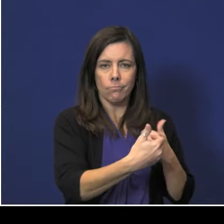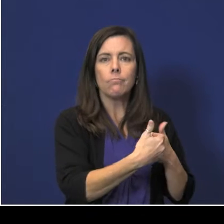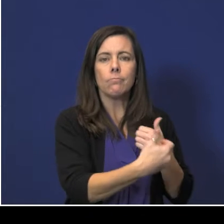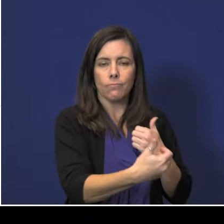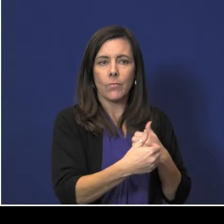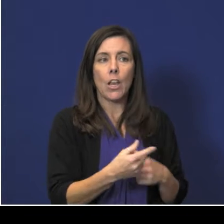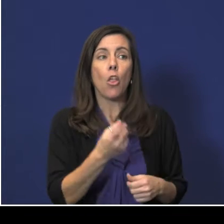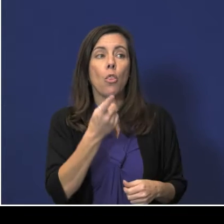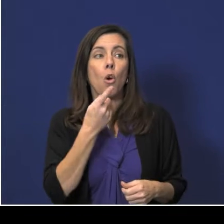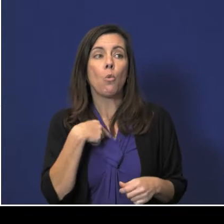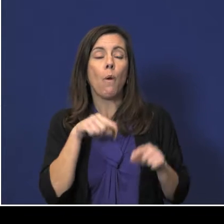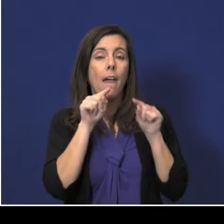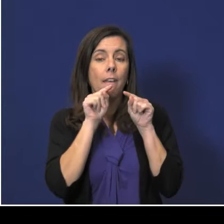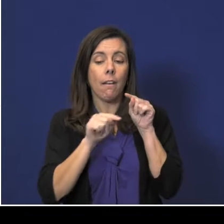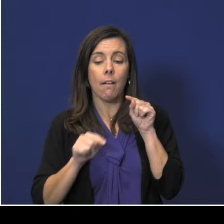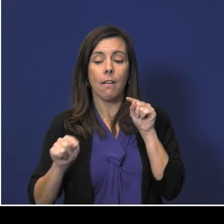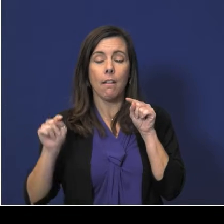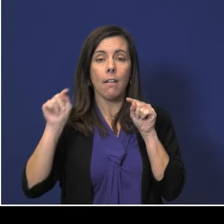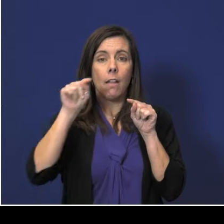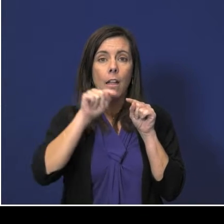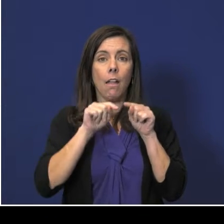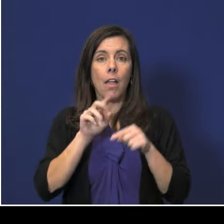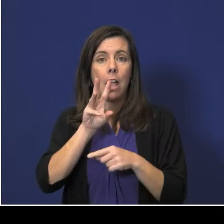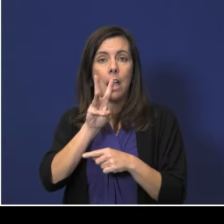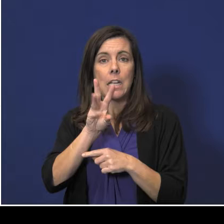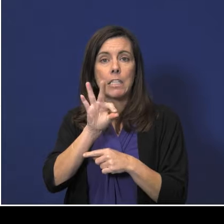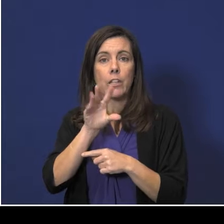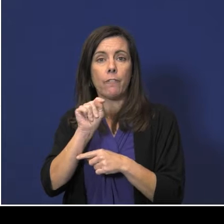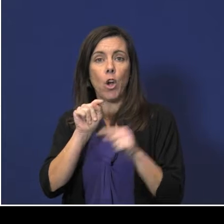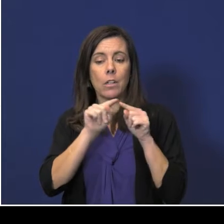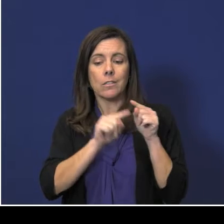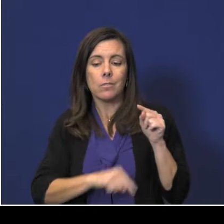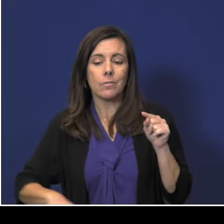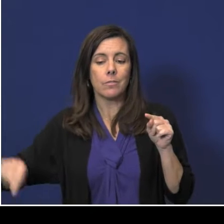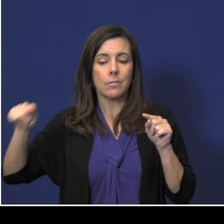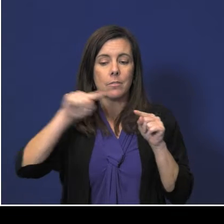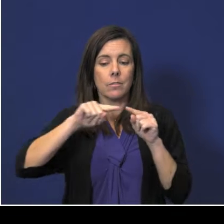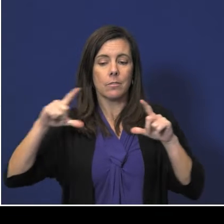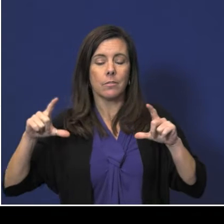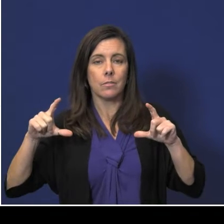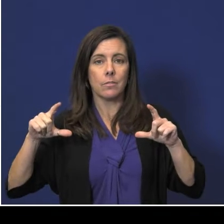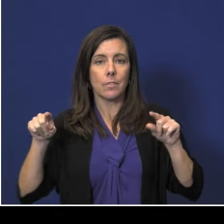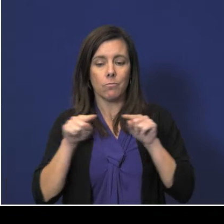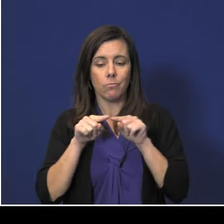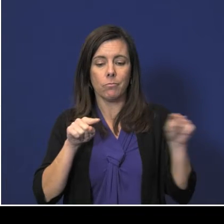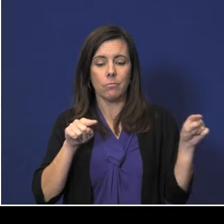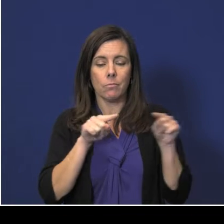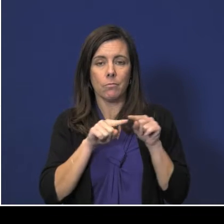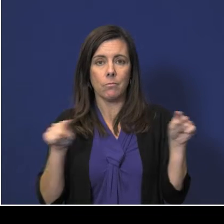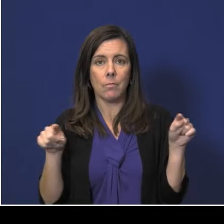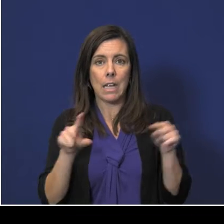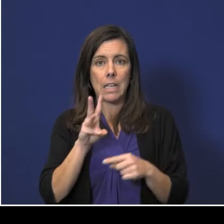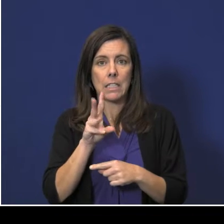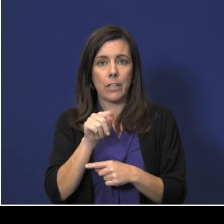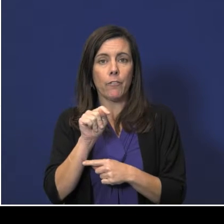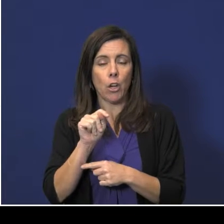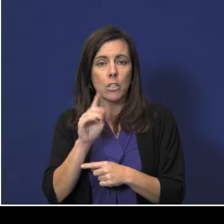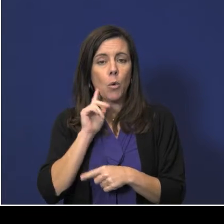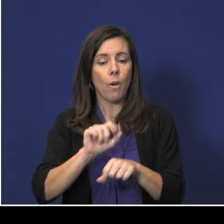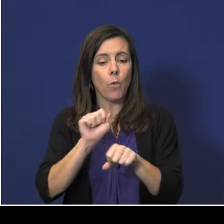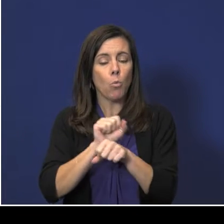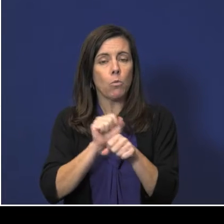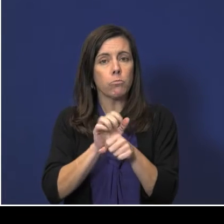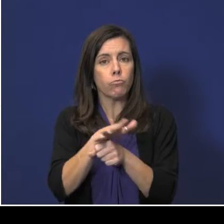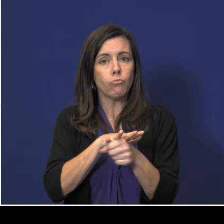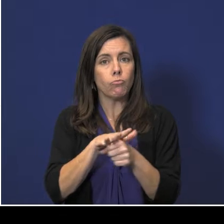red dashed circles that you see are a 6-foot proximity. So we have workstations and benching that will be finalized through the